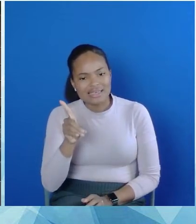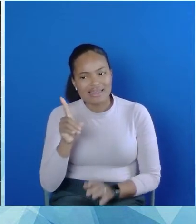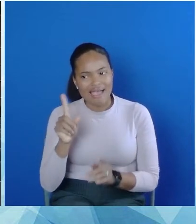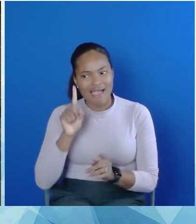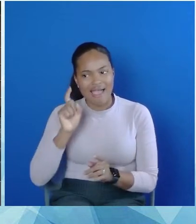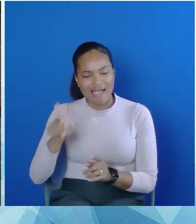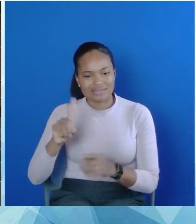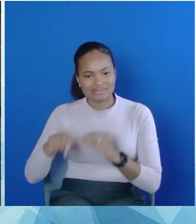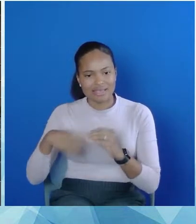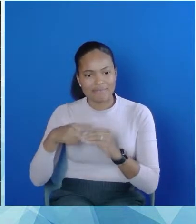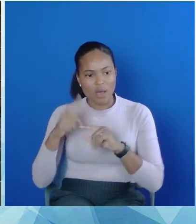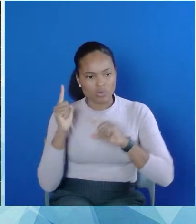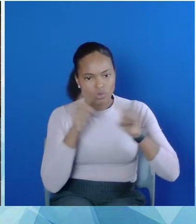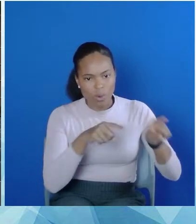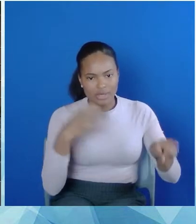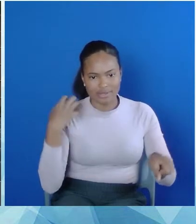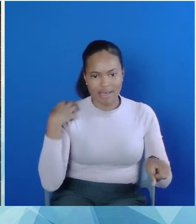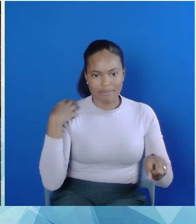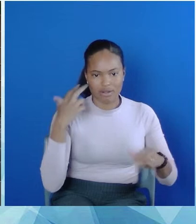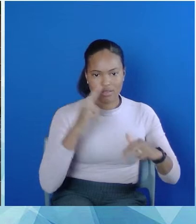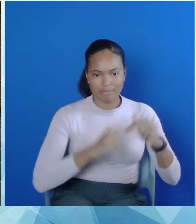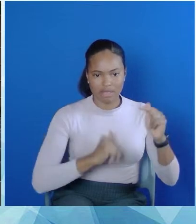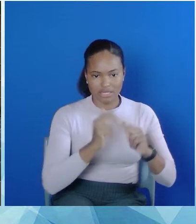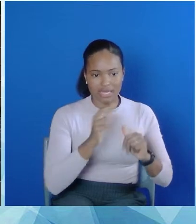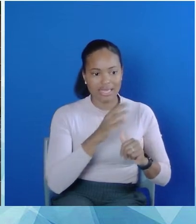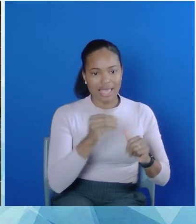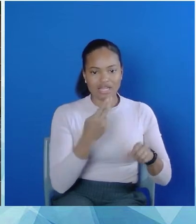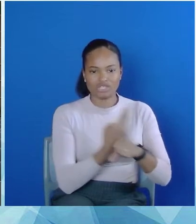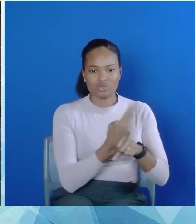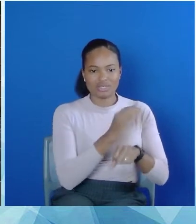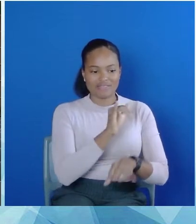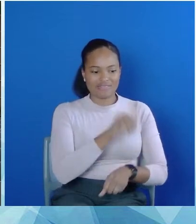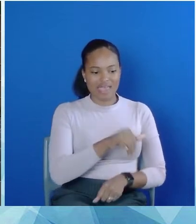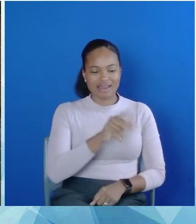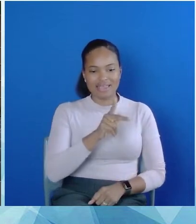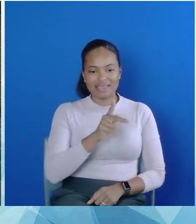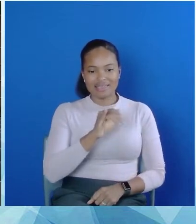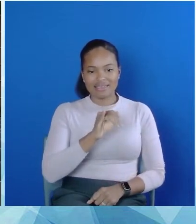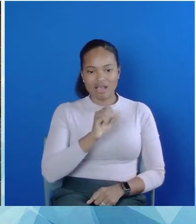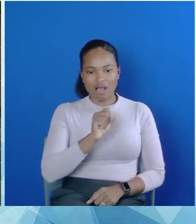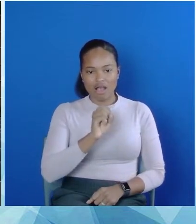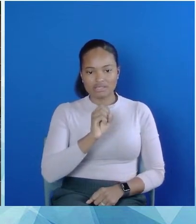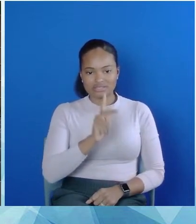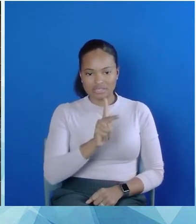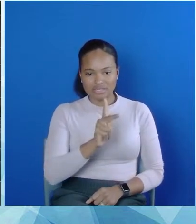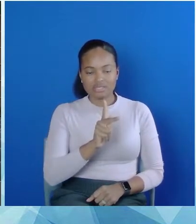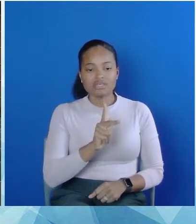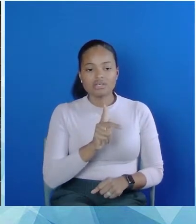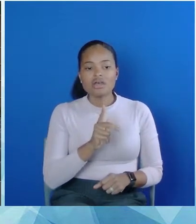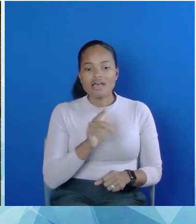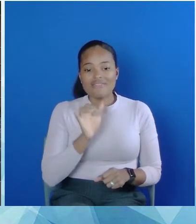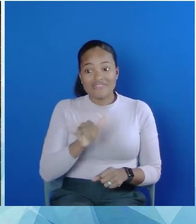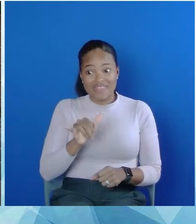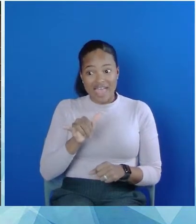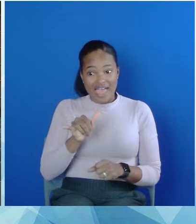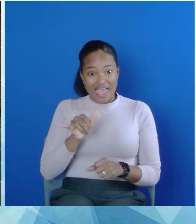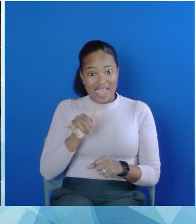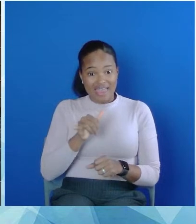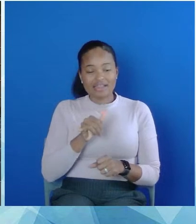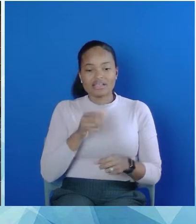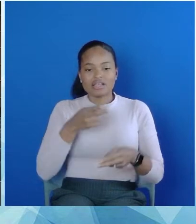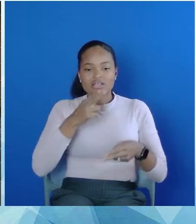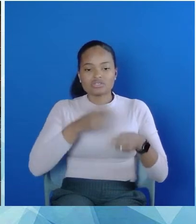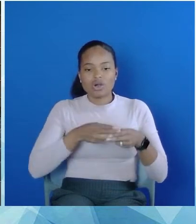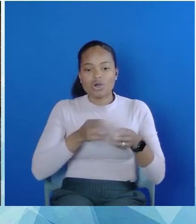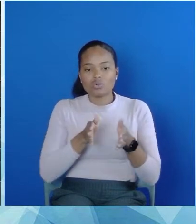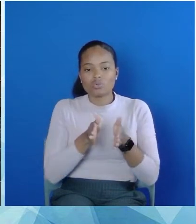Capitol and signing into kiosks. And Board Member Bove, what you're referring to is something called the